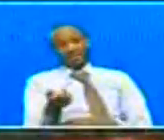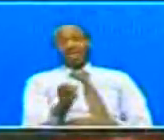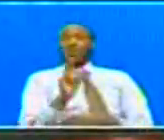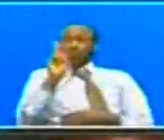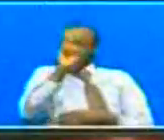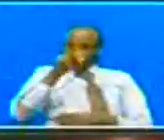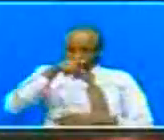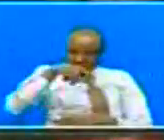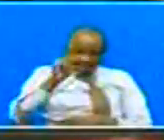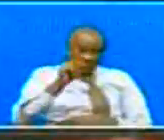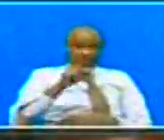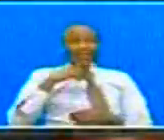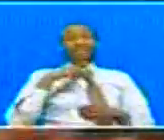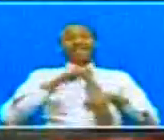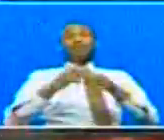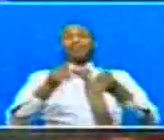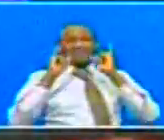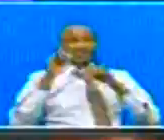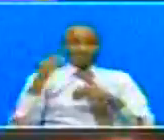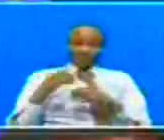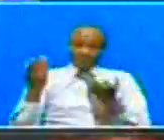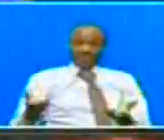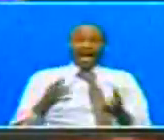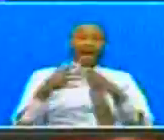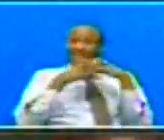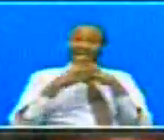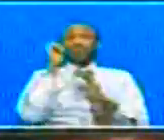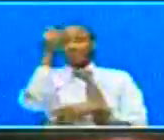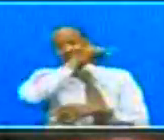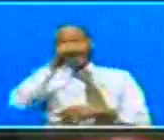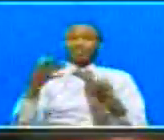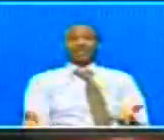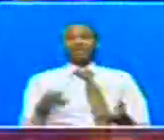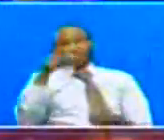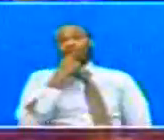only one who has since independence brought a sitting American president. Nasimu Jaluo.